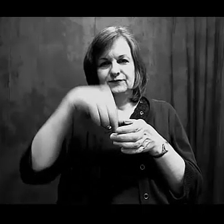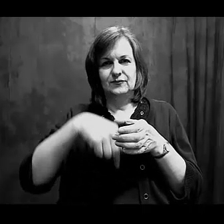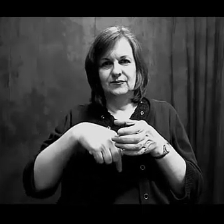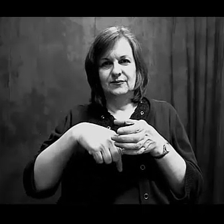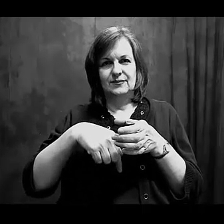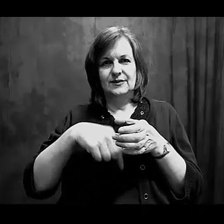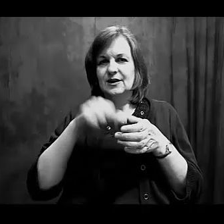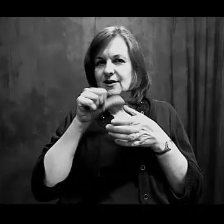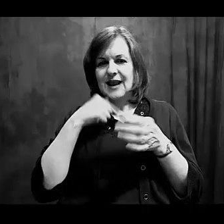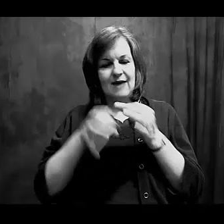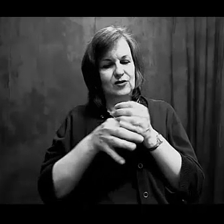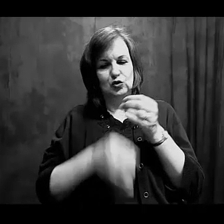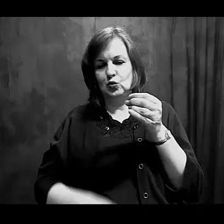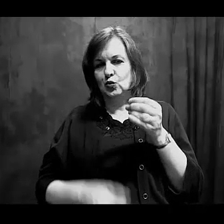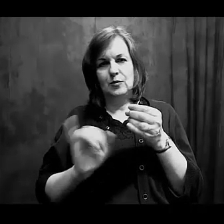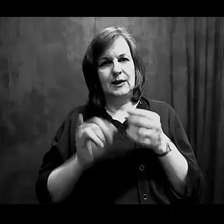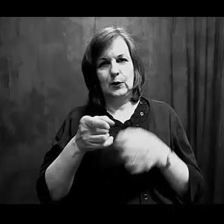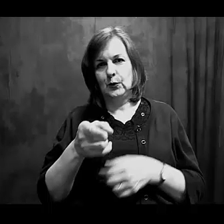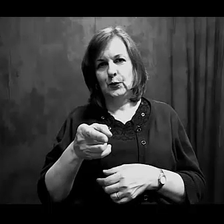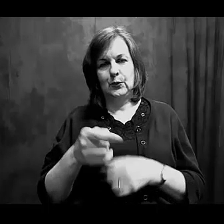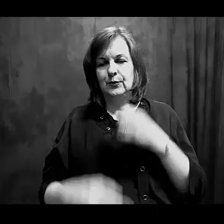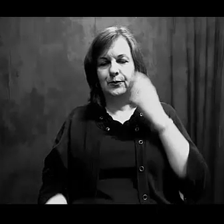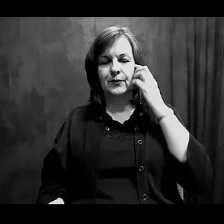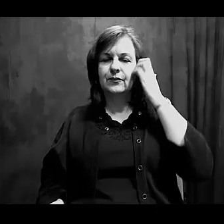It doesn't have a straight track like you do.